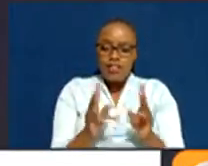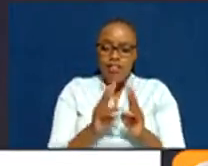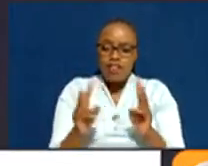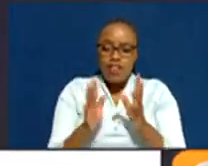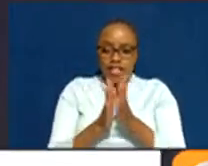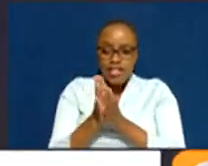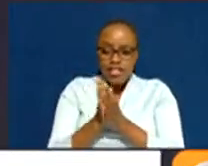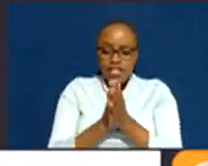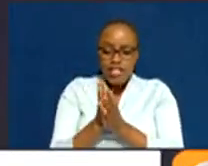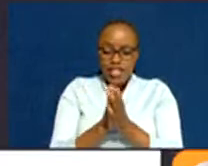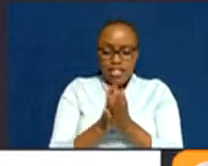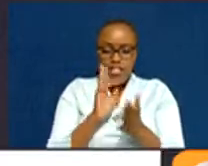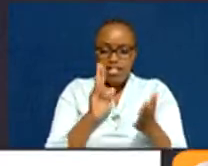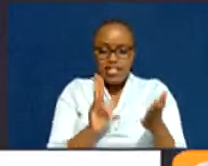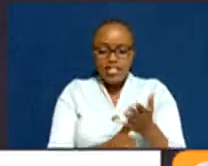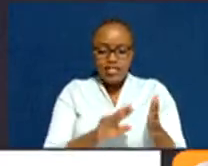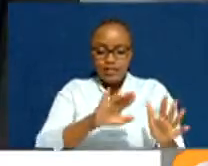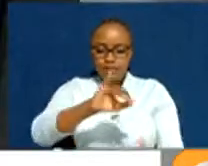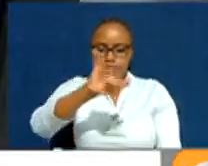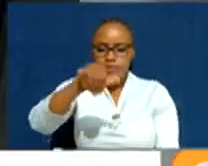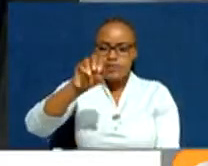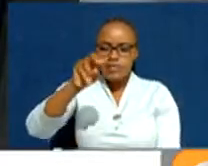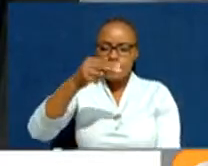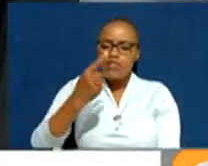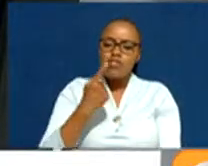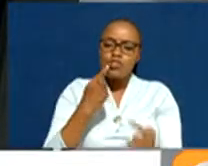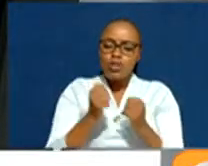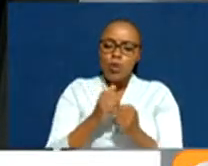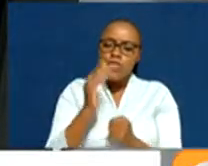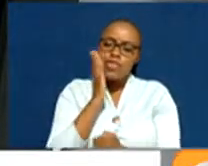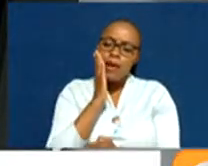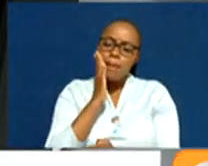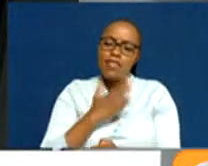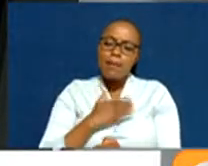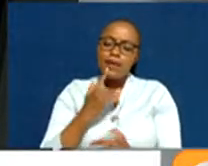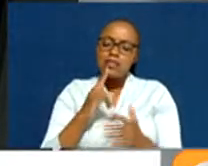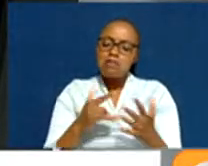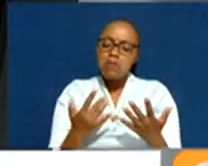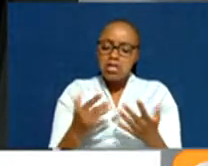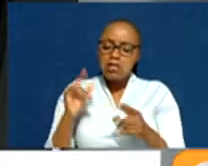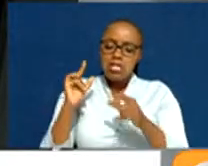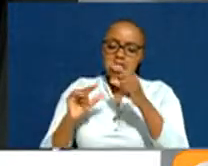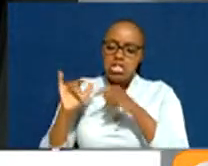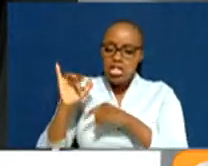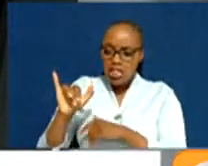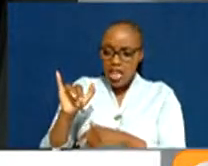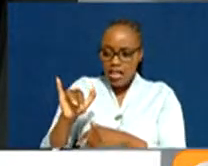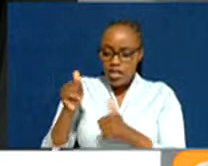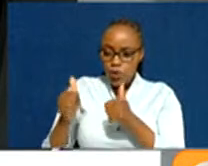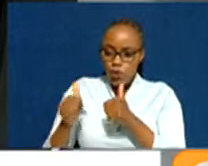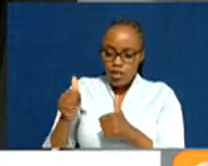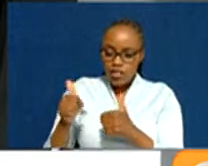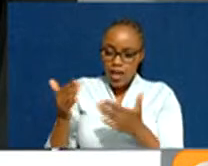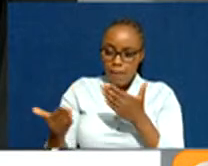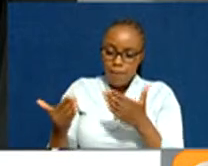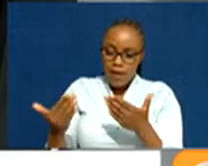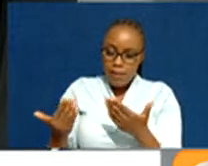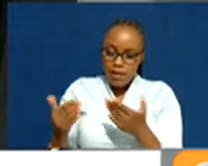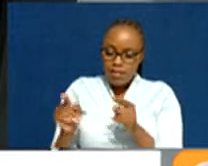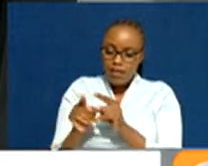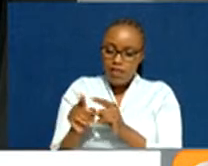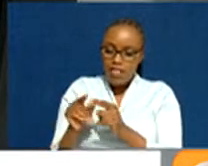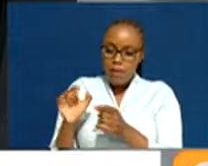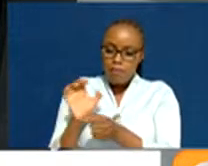interesting personality. Yeah, John, yeah. I was speaking to my mother today, and she's of that generation. Yeah. Generation that was either